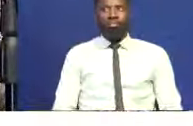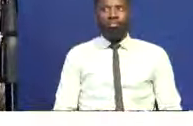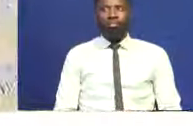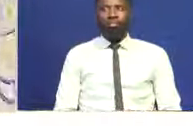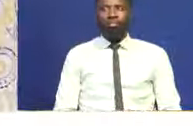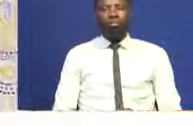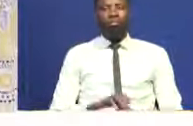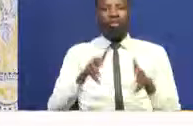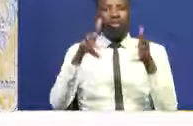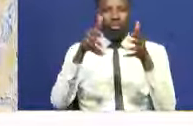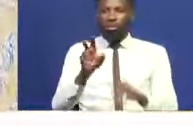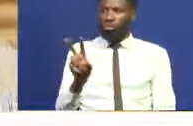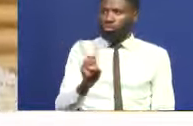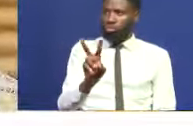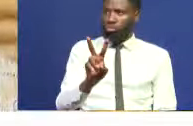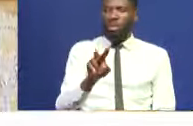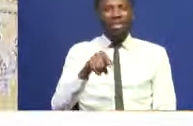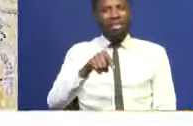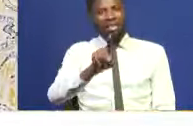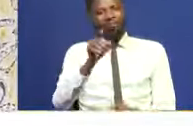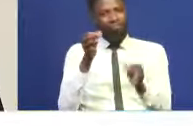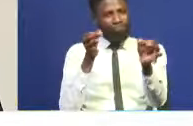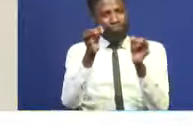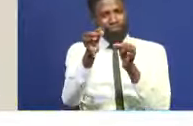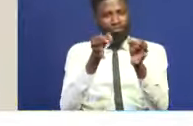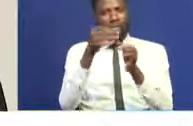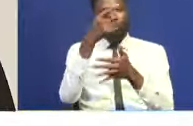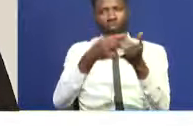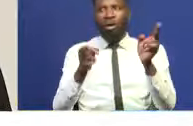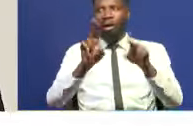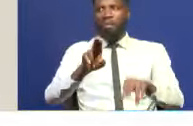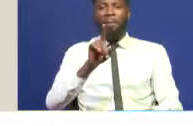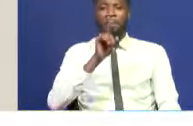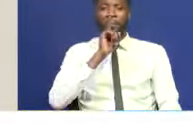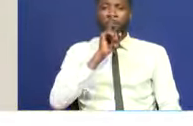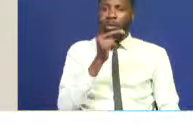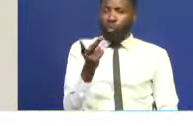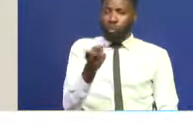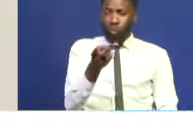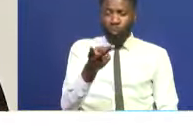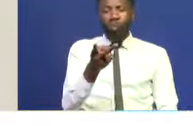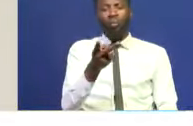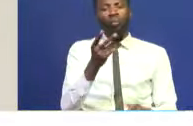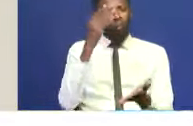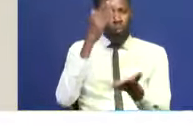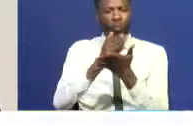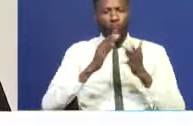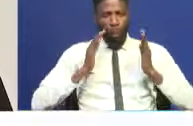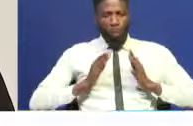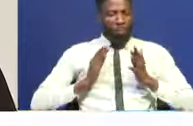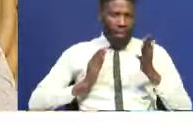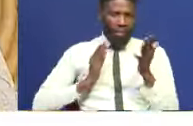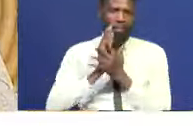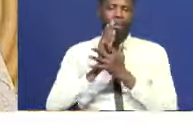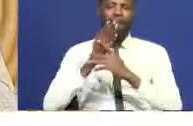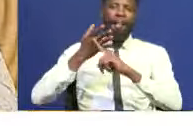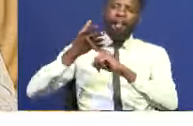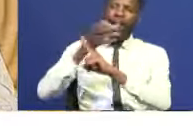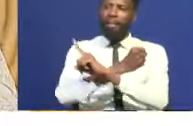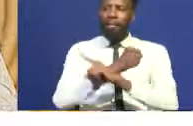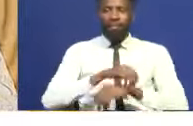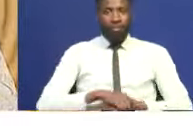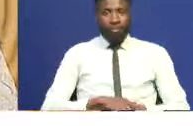And today the duo will speak out against the incident, saying they were subjected to serious human rights violations. In